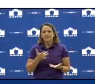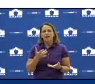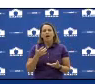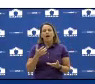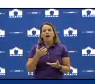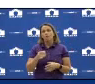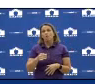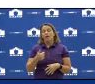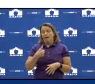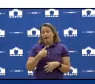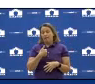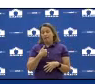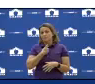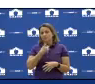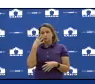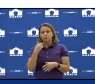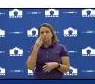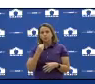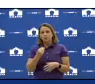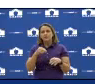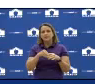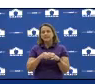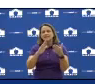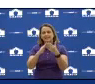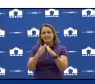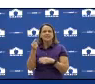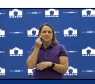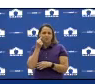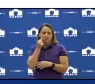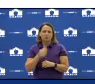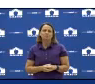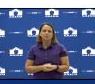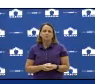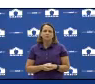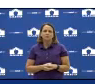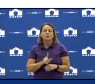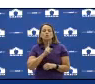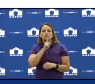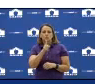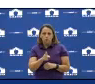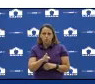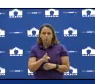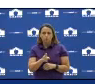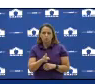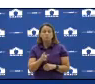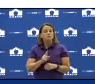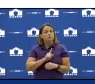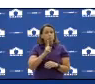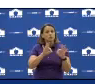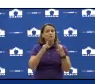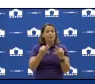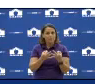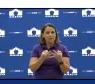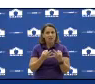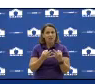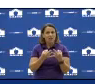what I have experienced here in the city of San Antonio. This is true. It is a family, but